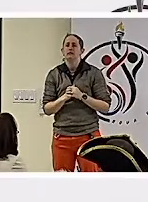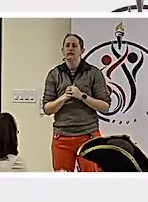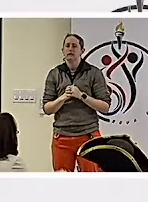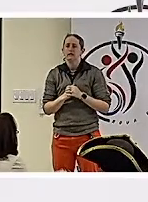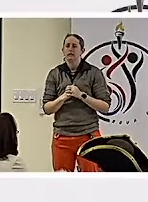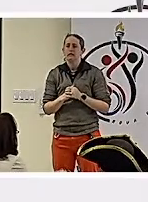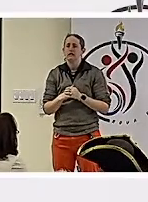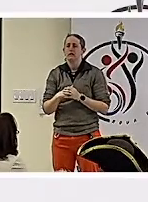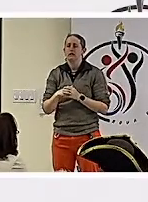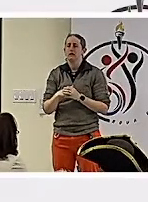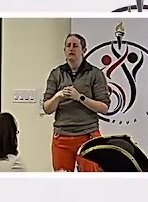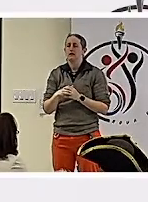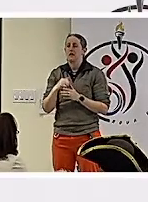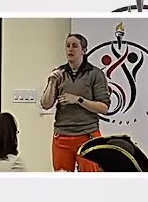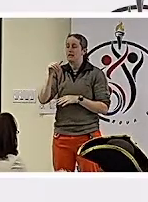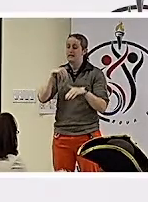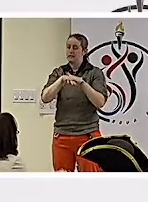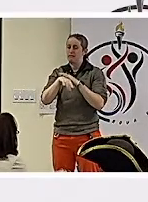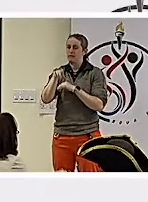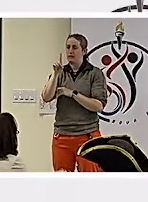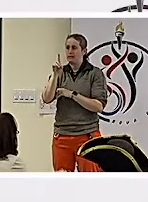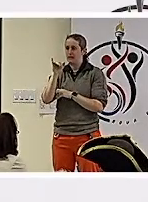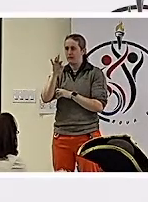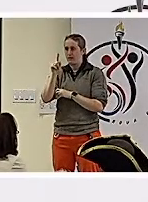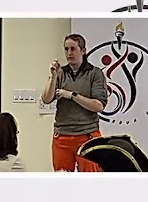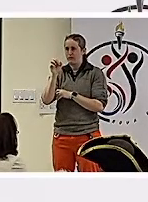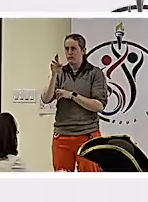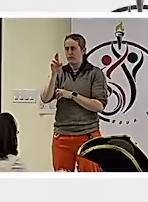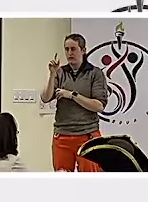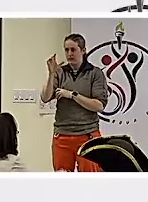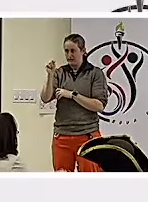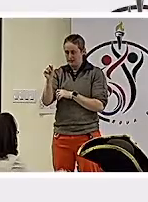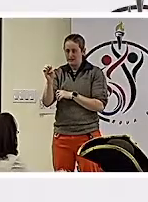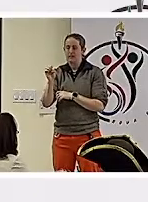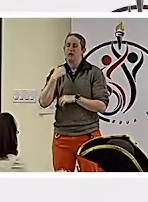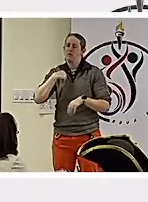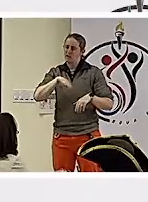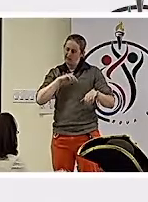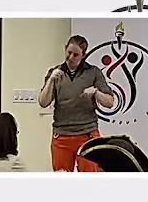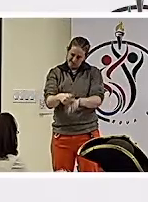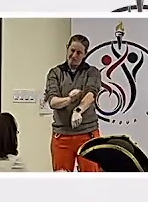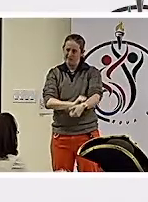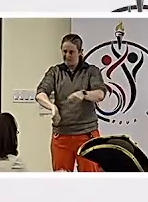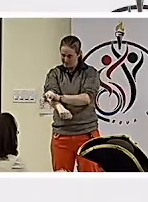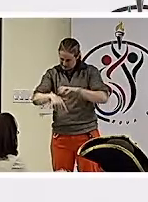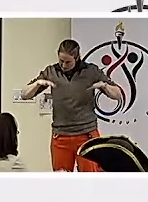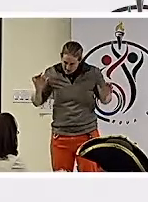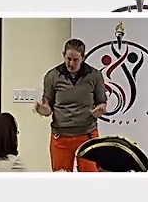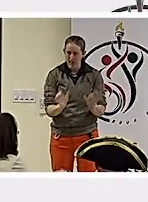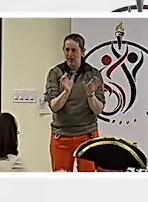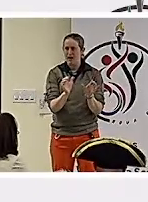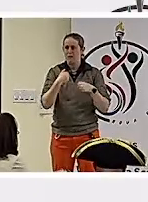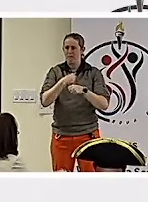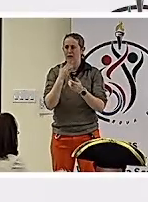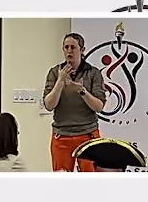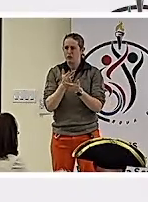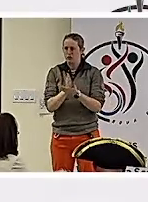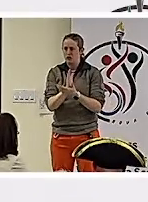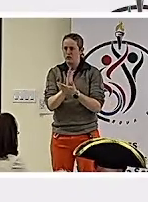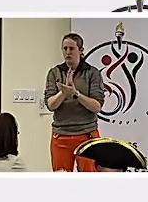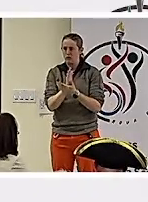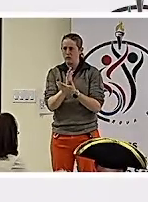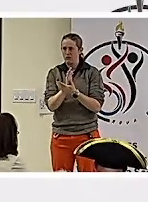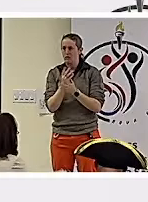the Accessibility Directorate, we are working really hard to ensure that organizations are aware of the requirements under the